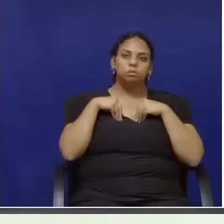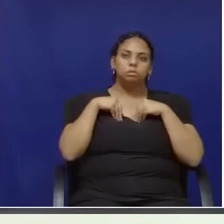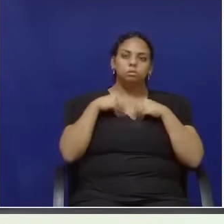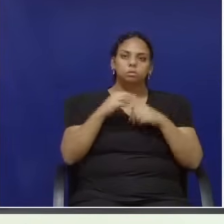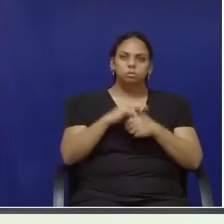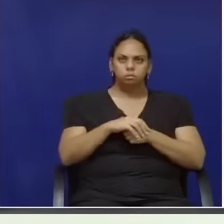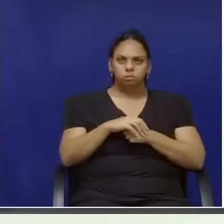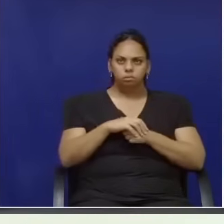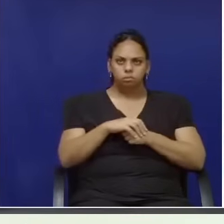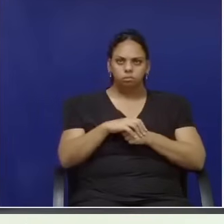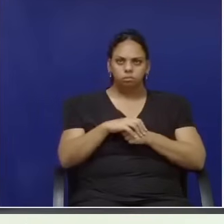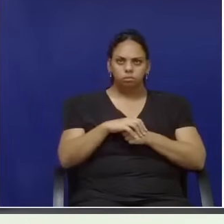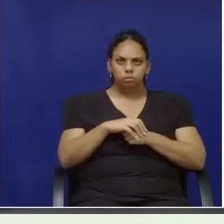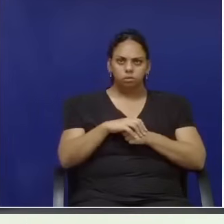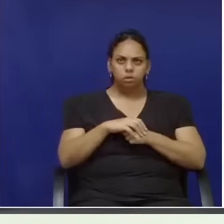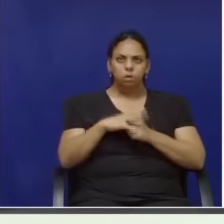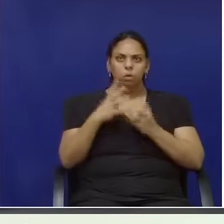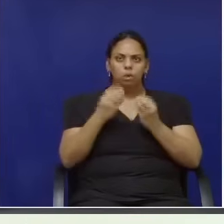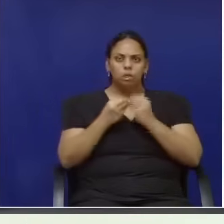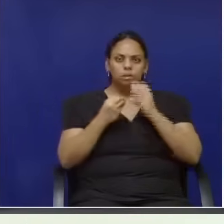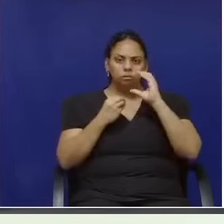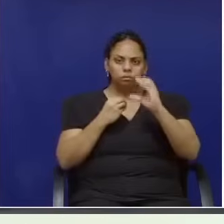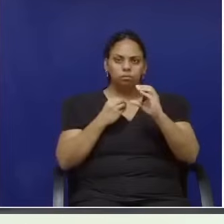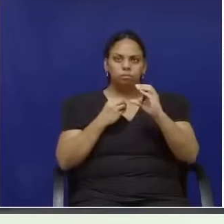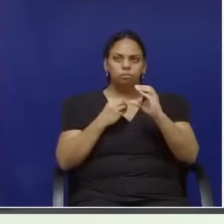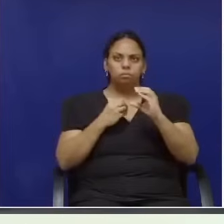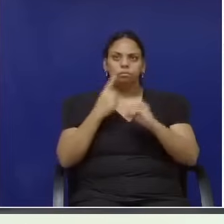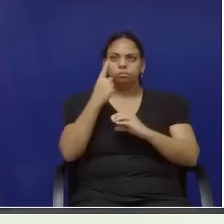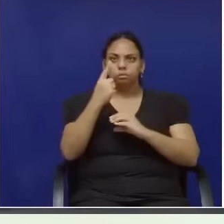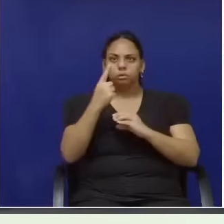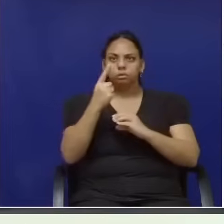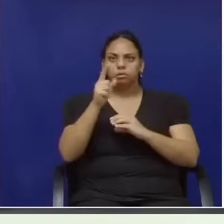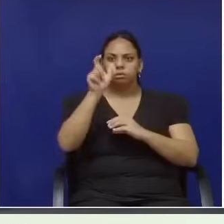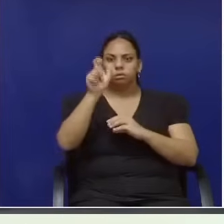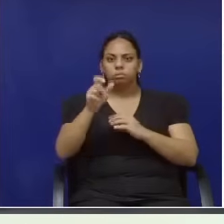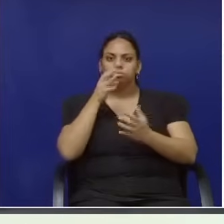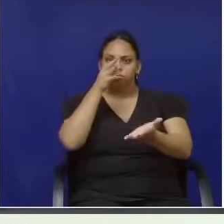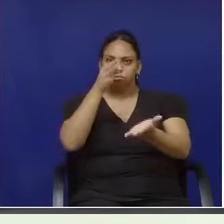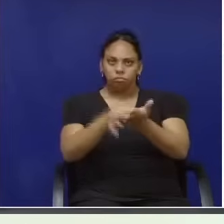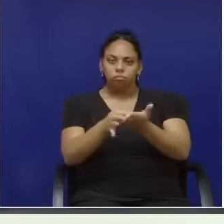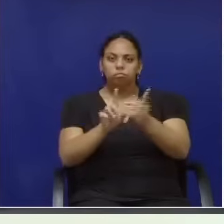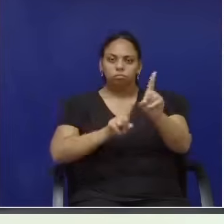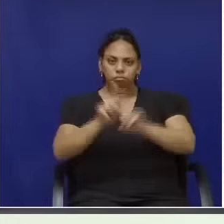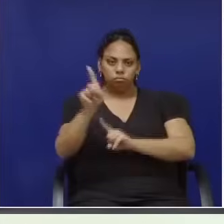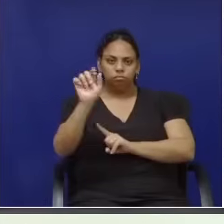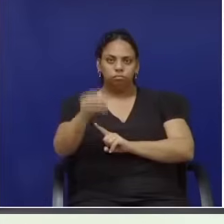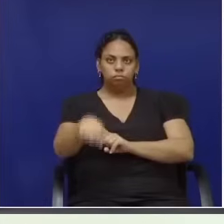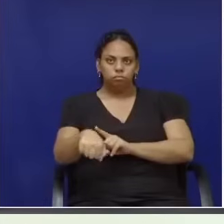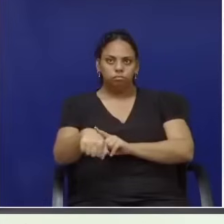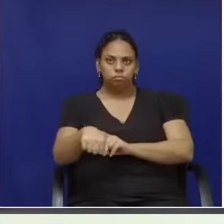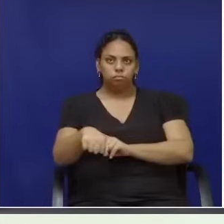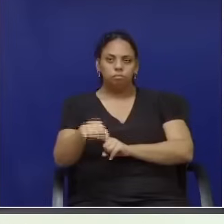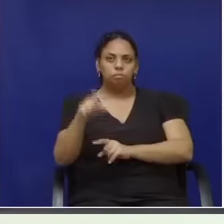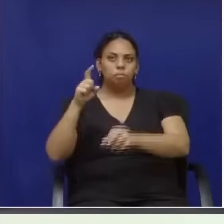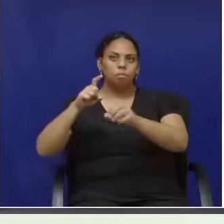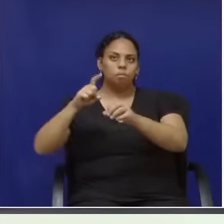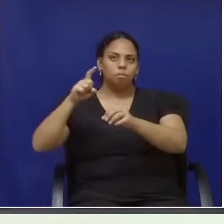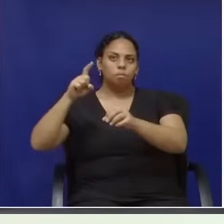B. And with regard to C, 1 application was approved. In